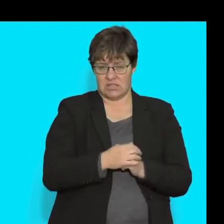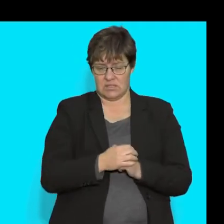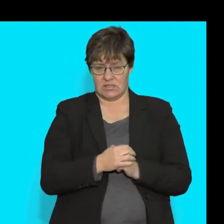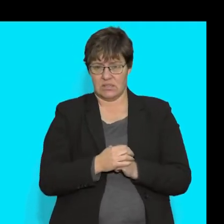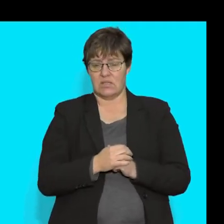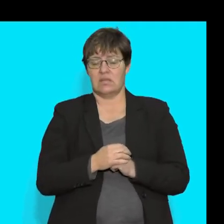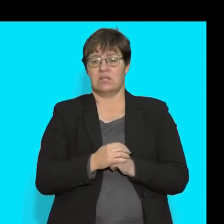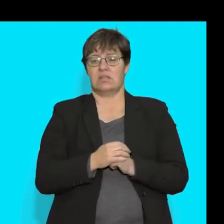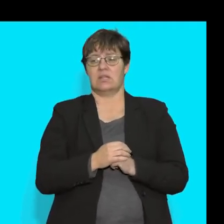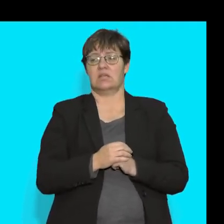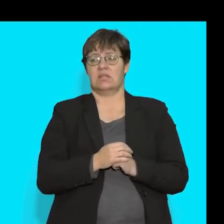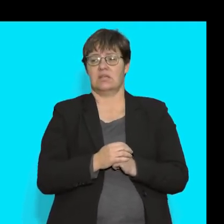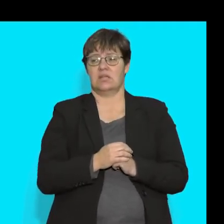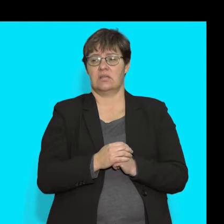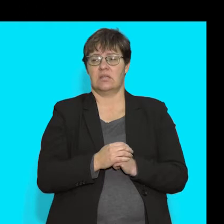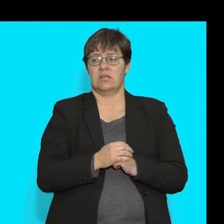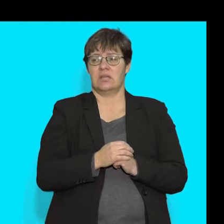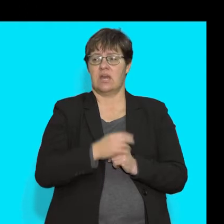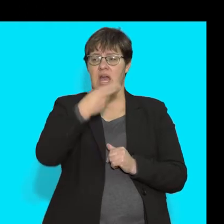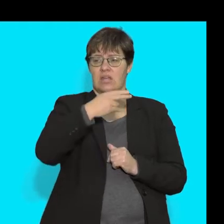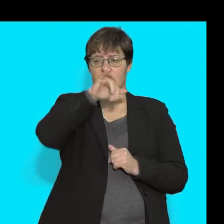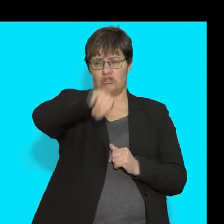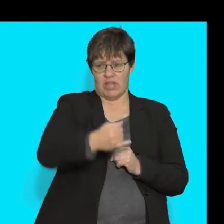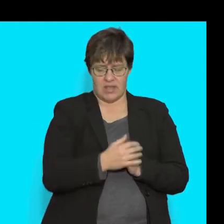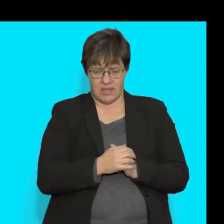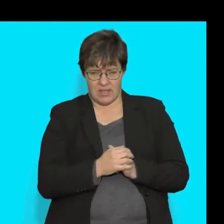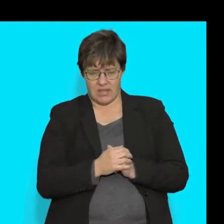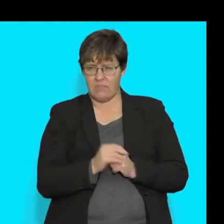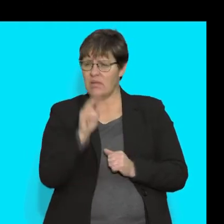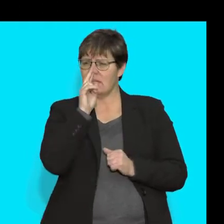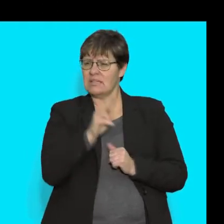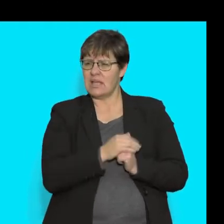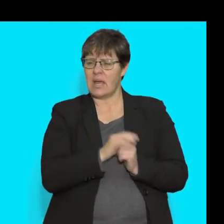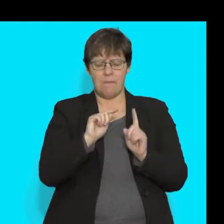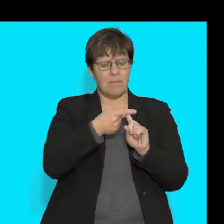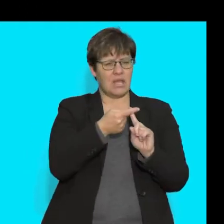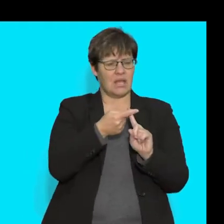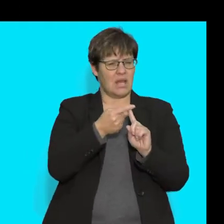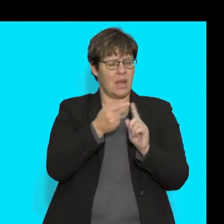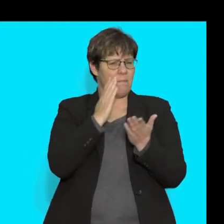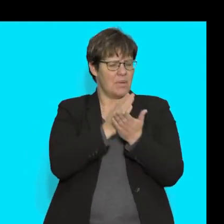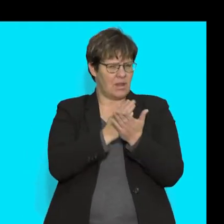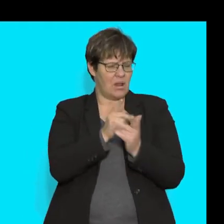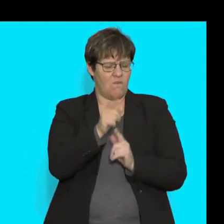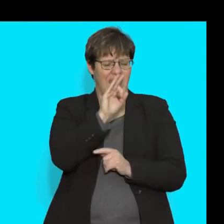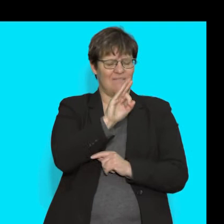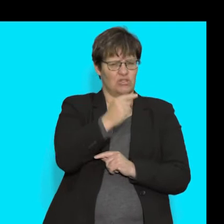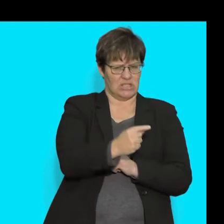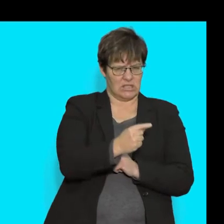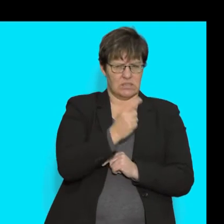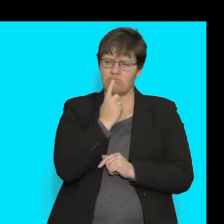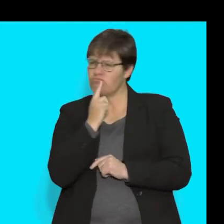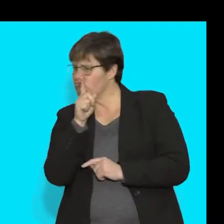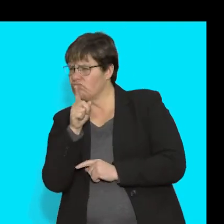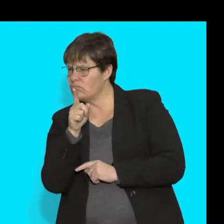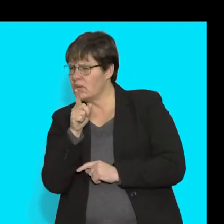parallelogram FGHJ, right? Now as soon as I see the word midpoint, right, of FG, where's